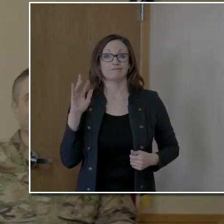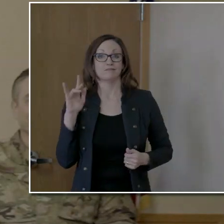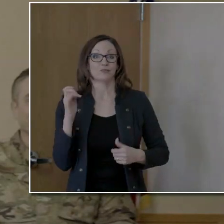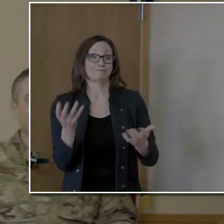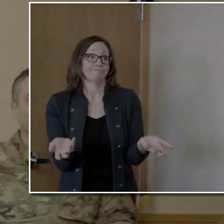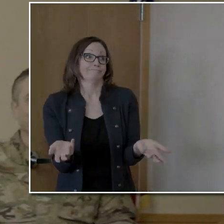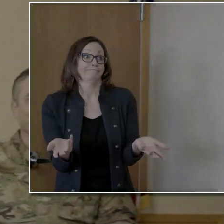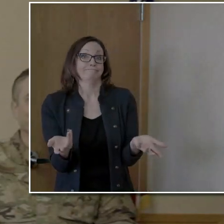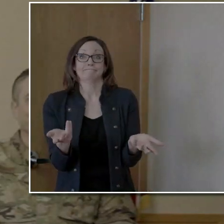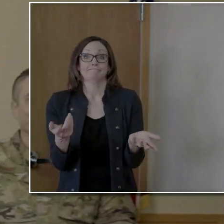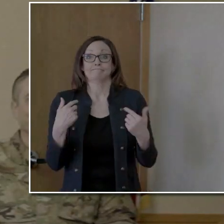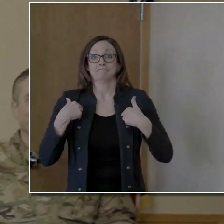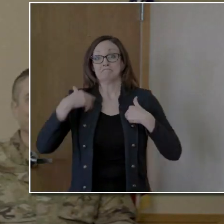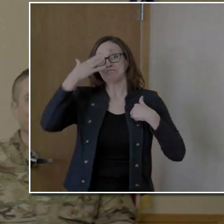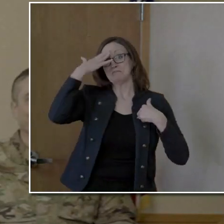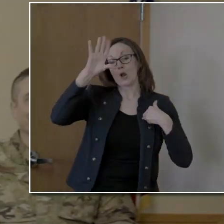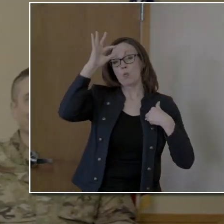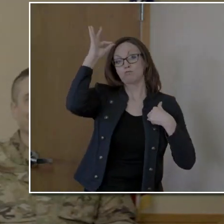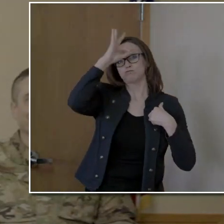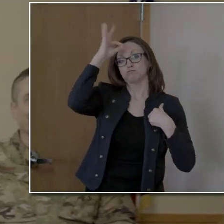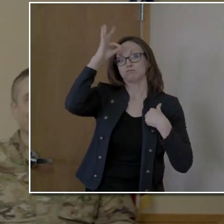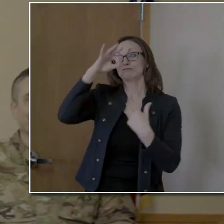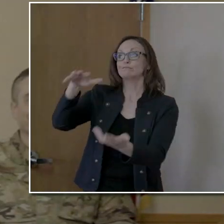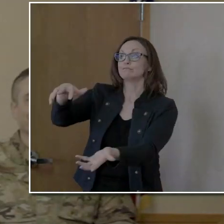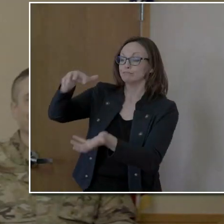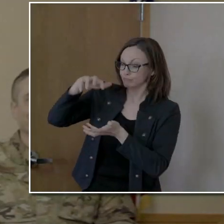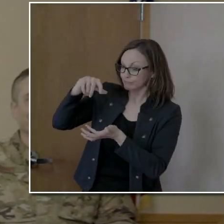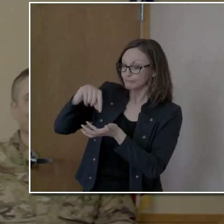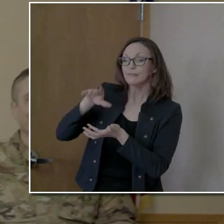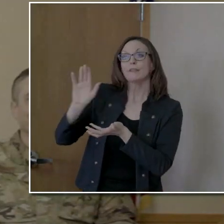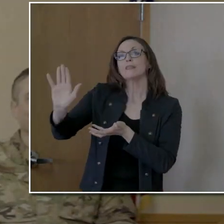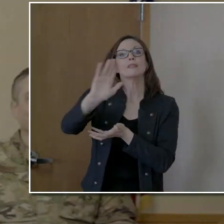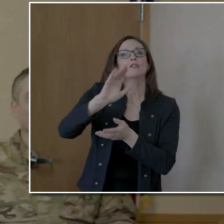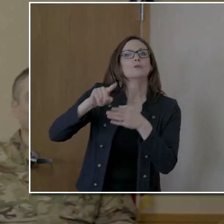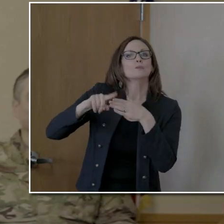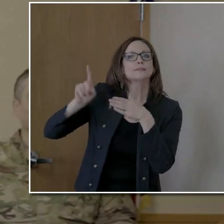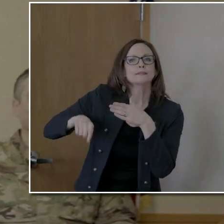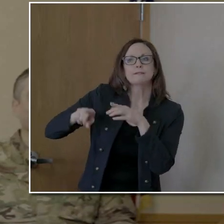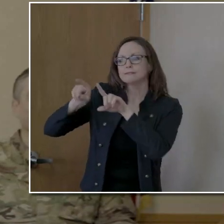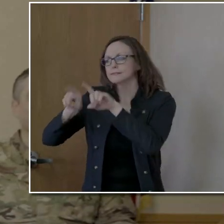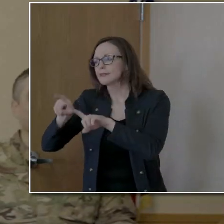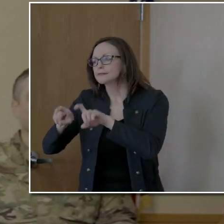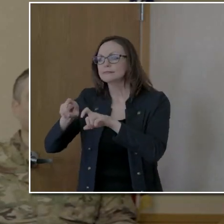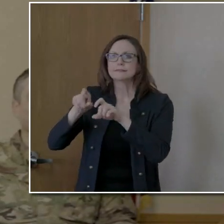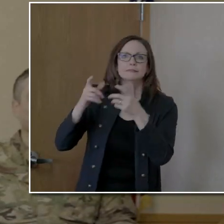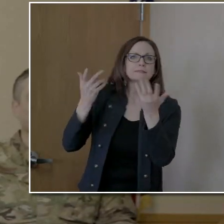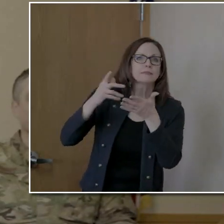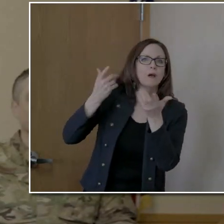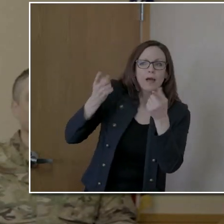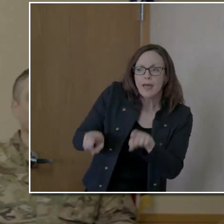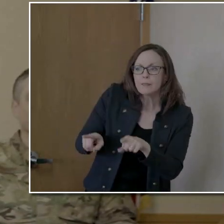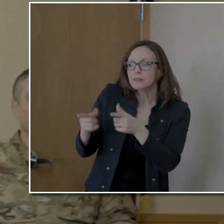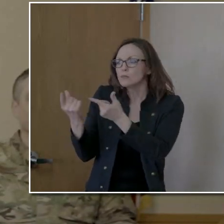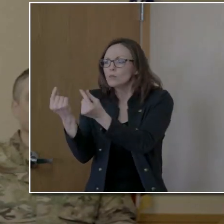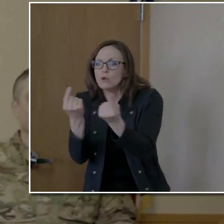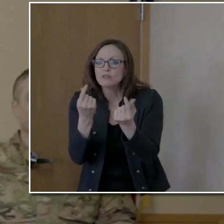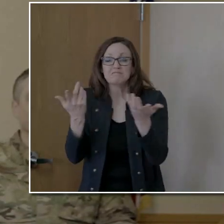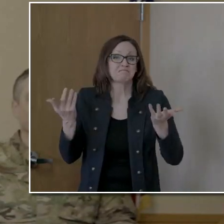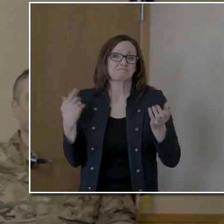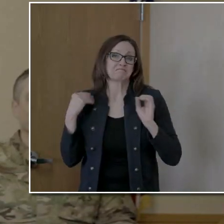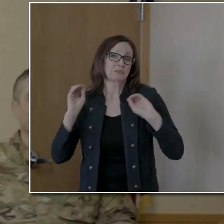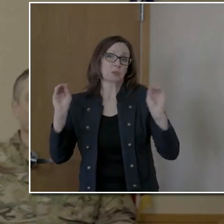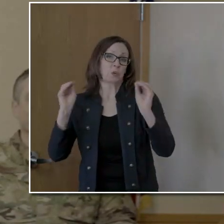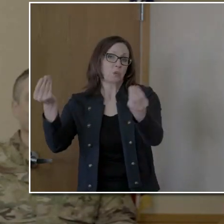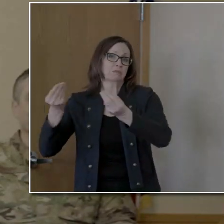of Health Services YouTube channel. Also, you can find the state's latest information on the response to COVID-19 on the Department of Health